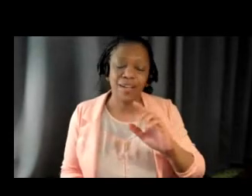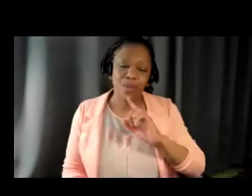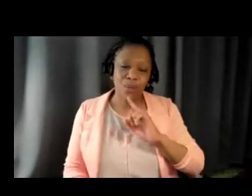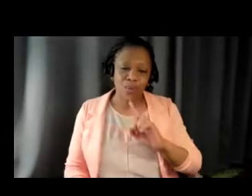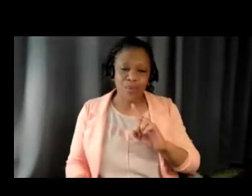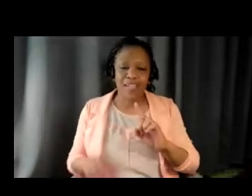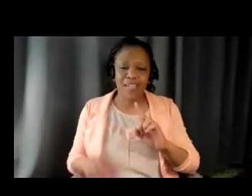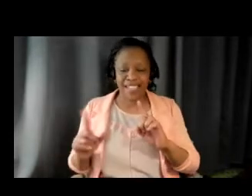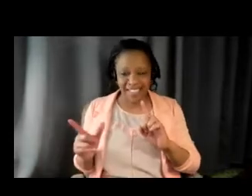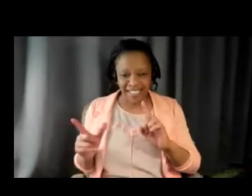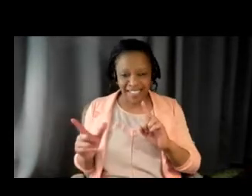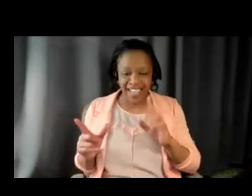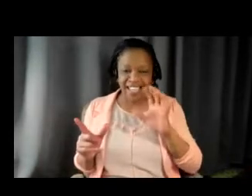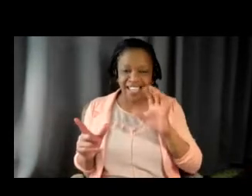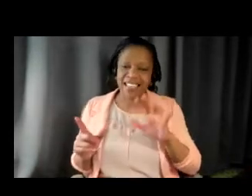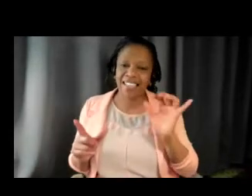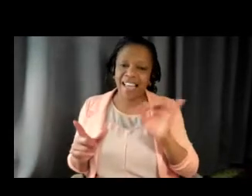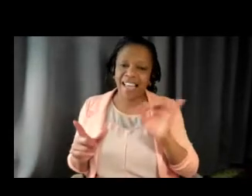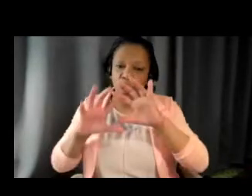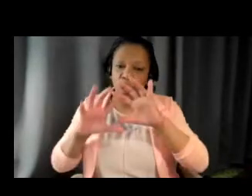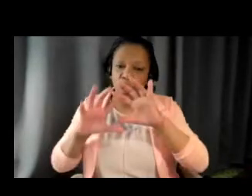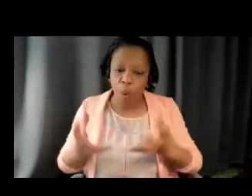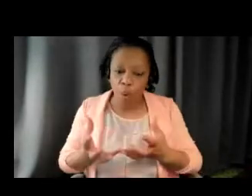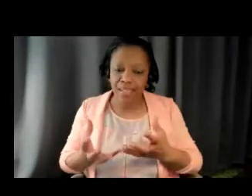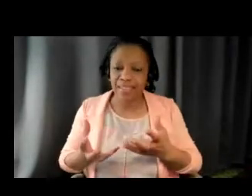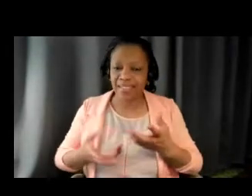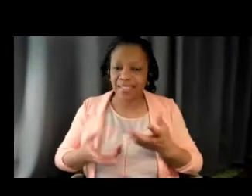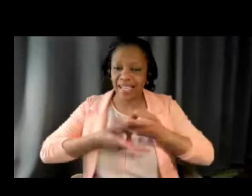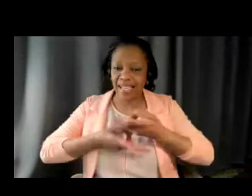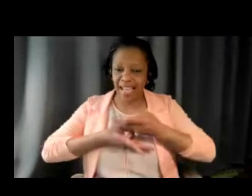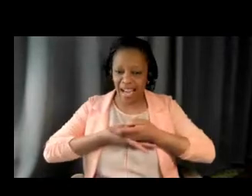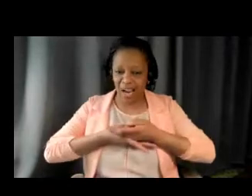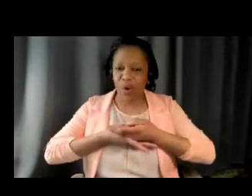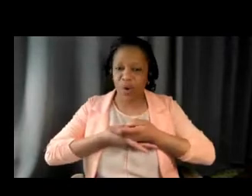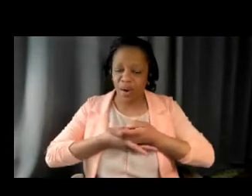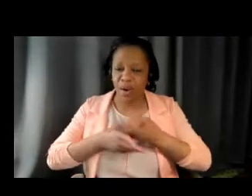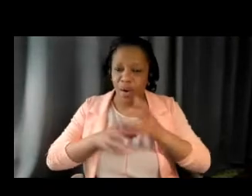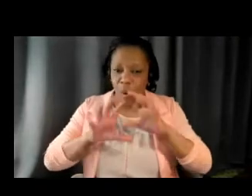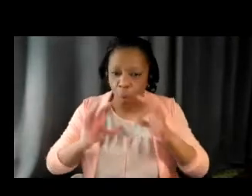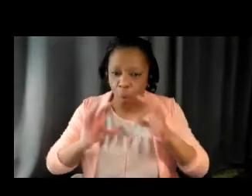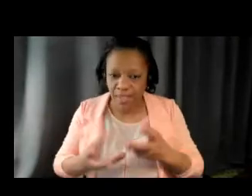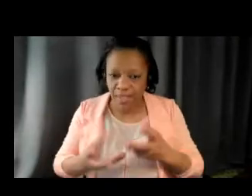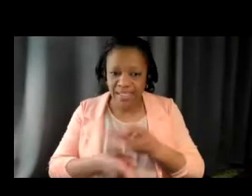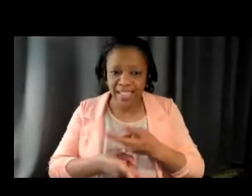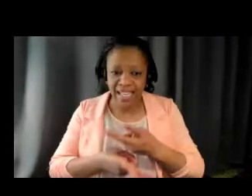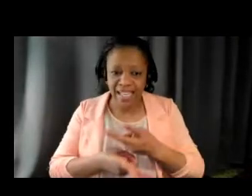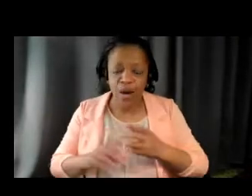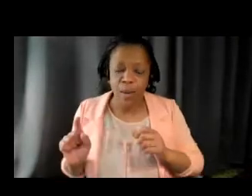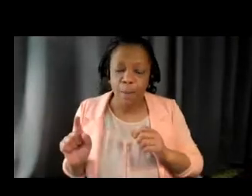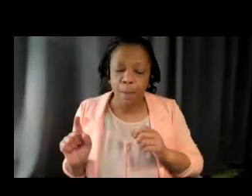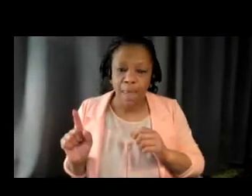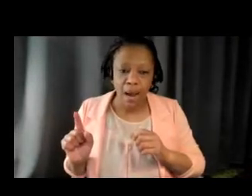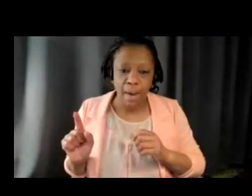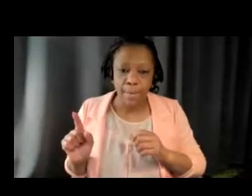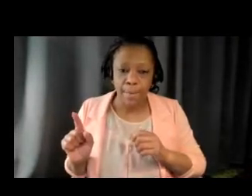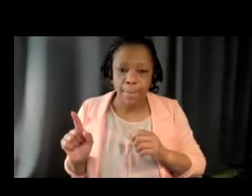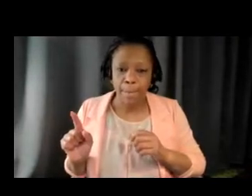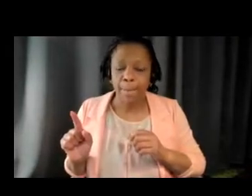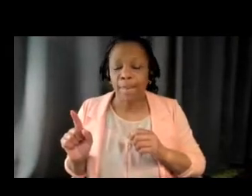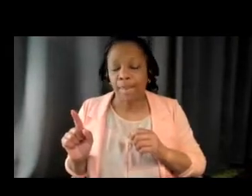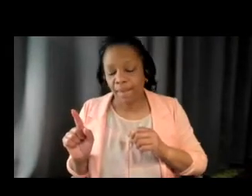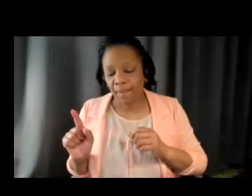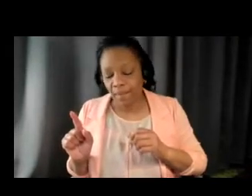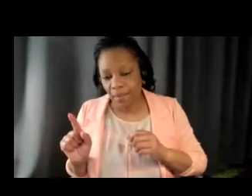the other thing in terms of holistic care. When we talk about IMAN, because maybe not everybody's familiar about IMAN outside of our food